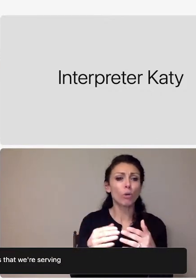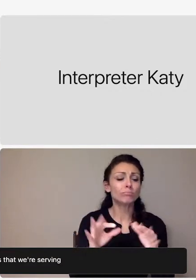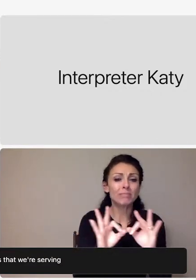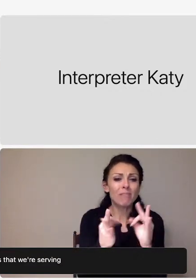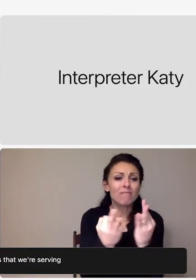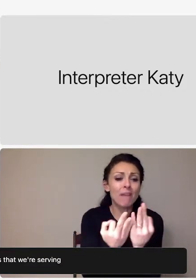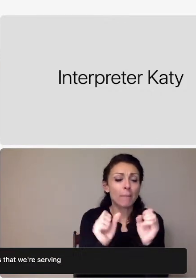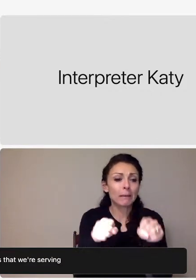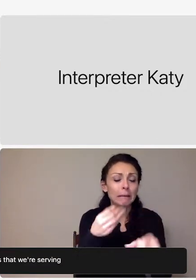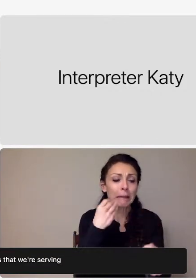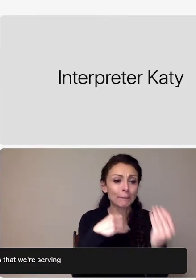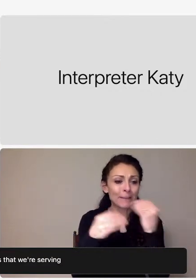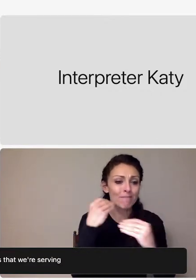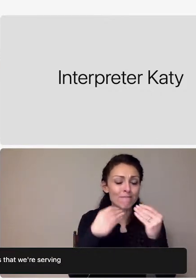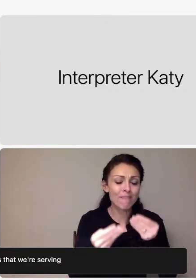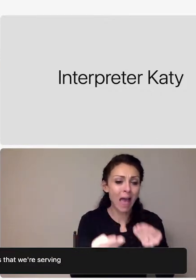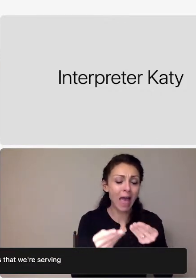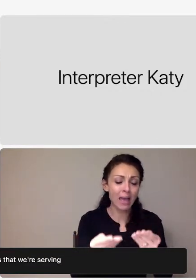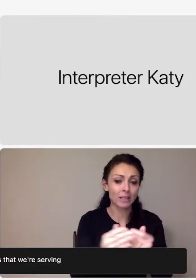and